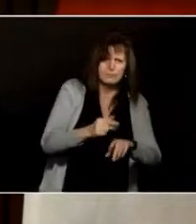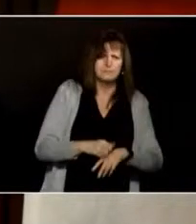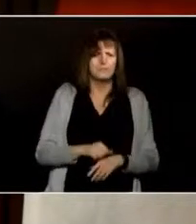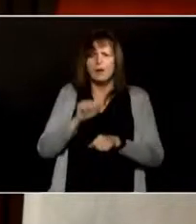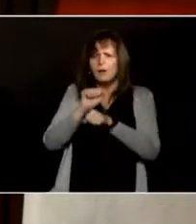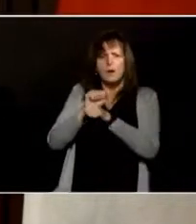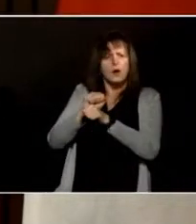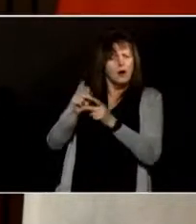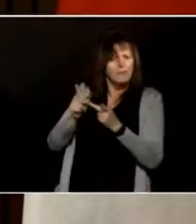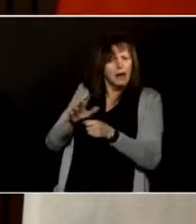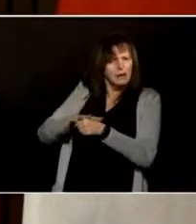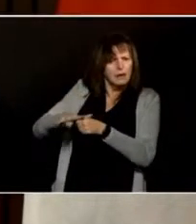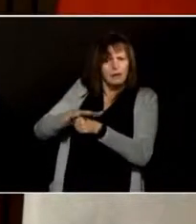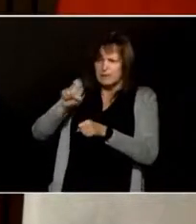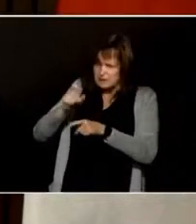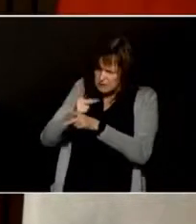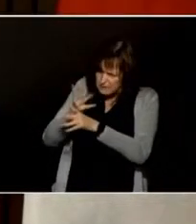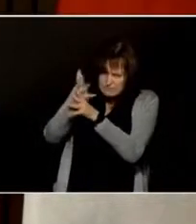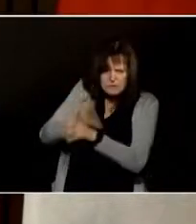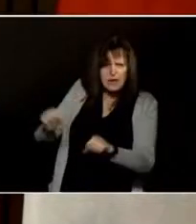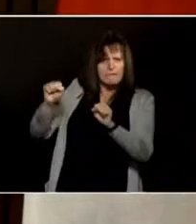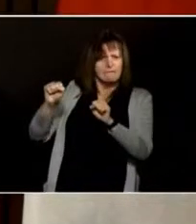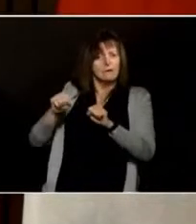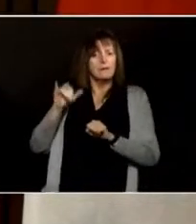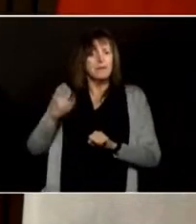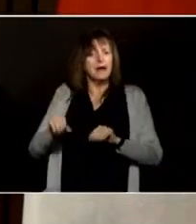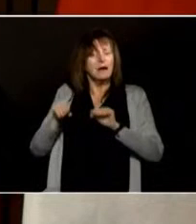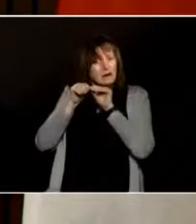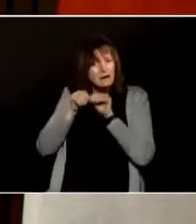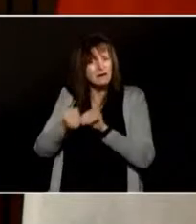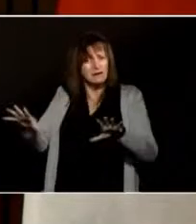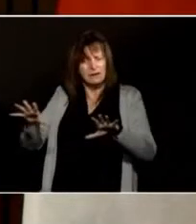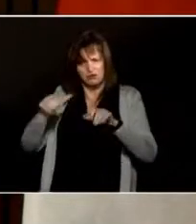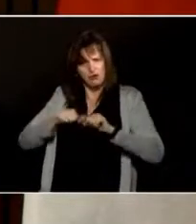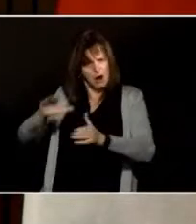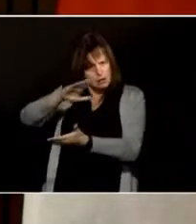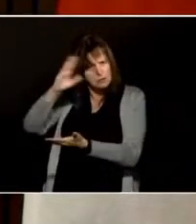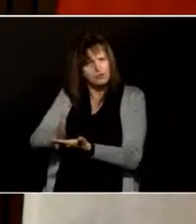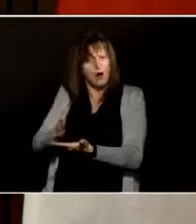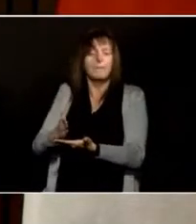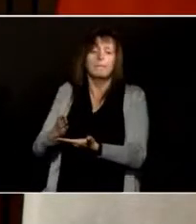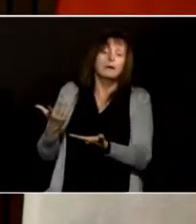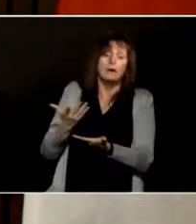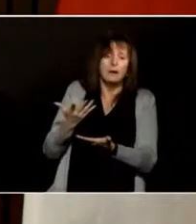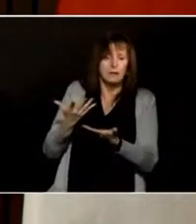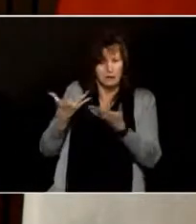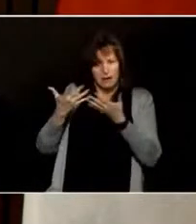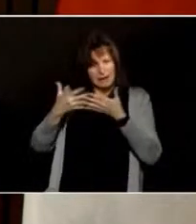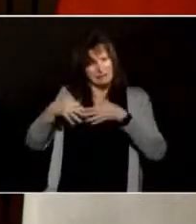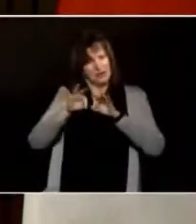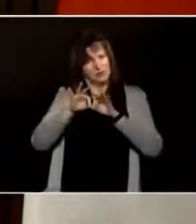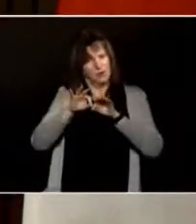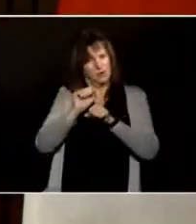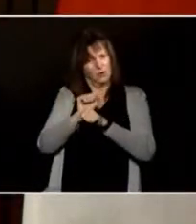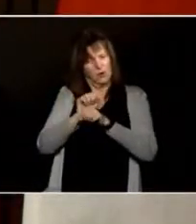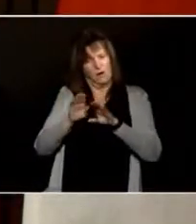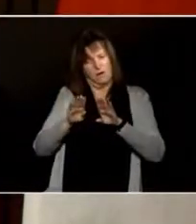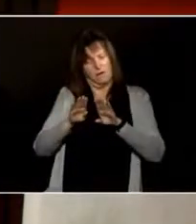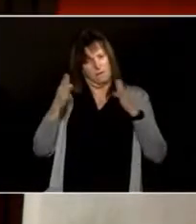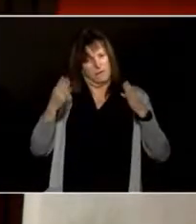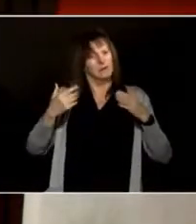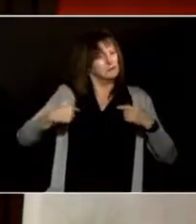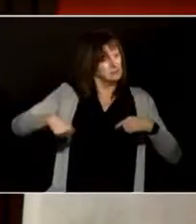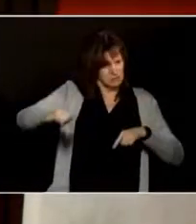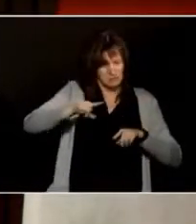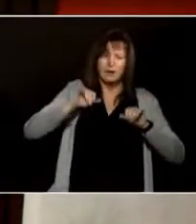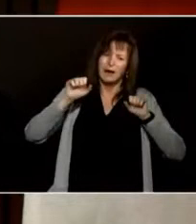so. Absolutely encourage you guys to get vaccines if you'd like. But the idea that I have to get vaccines into your arm is